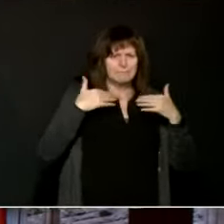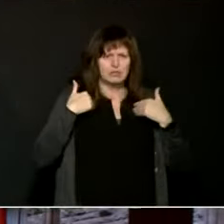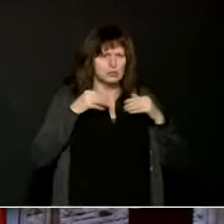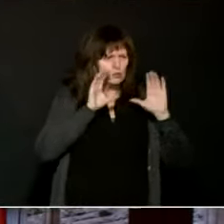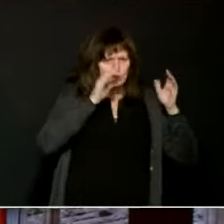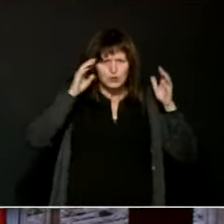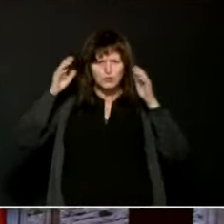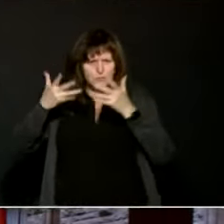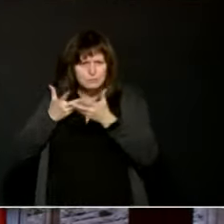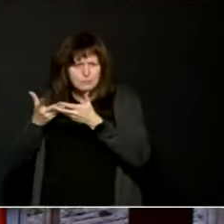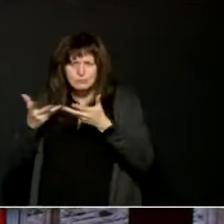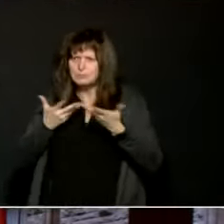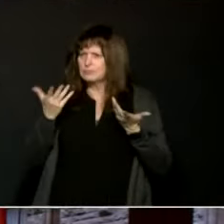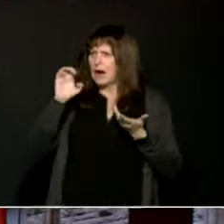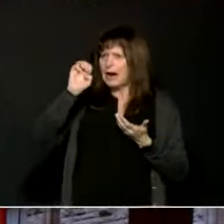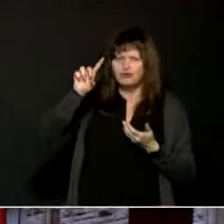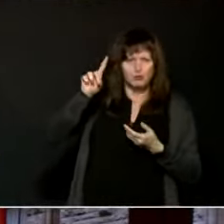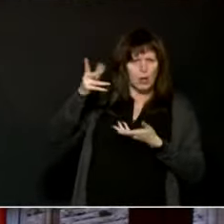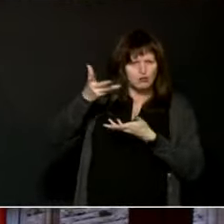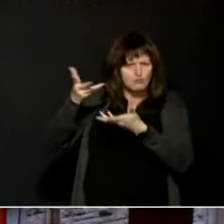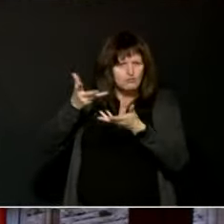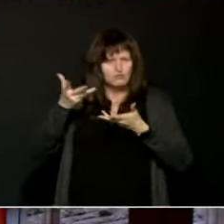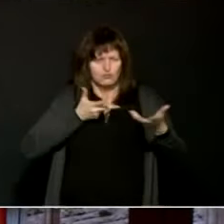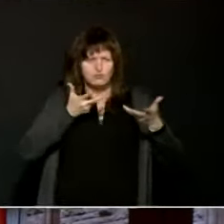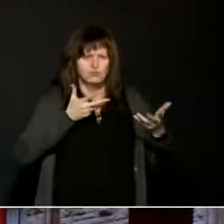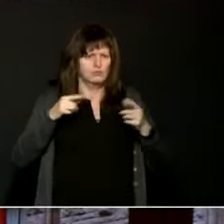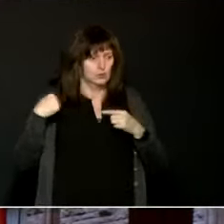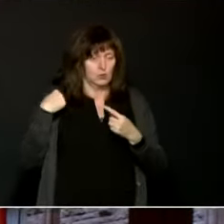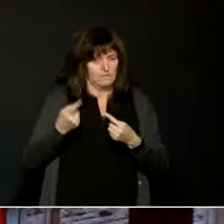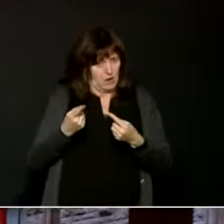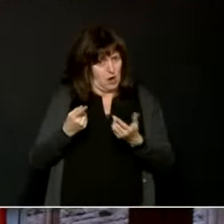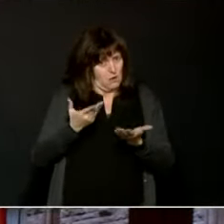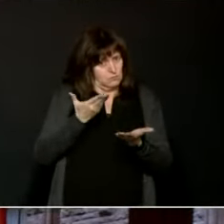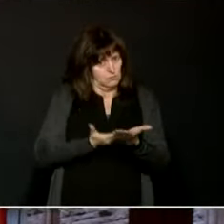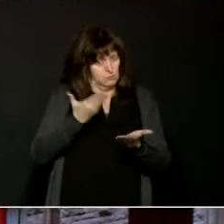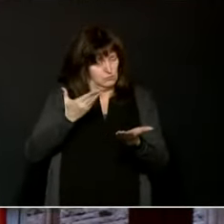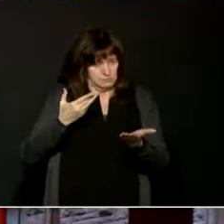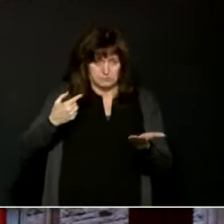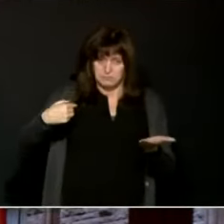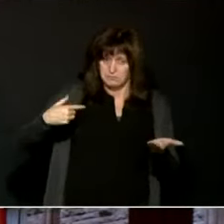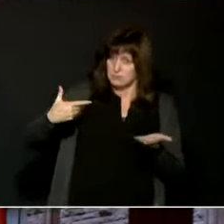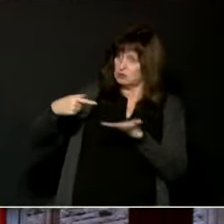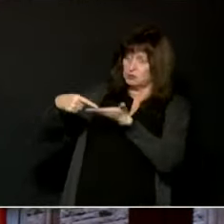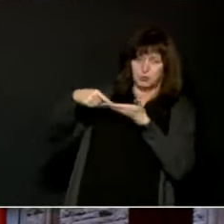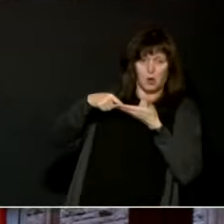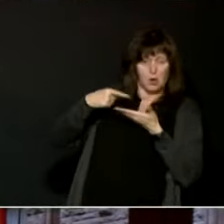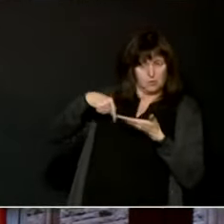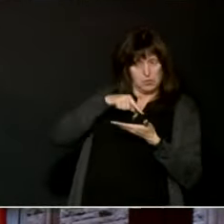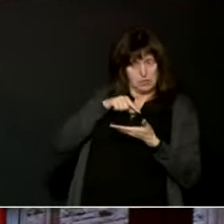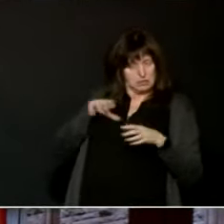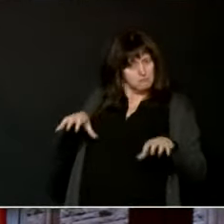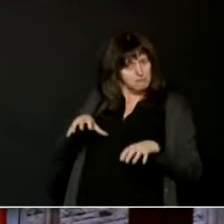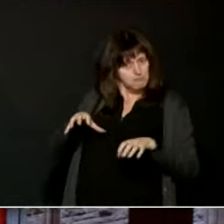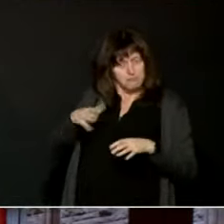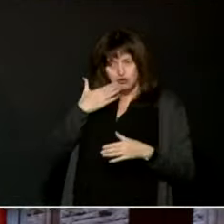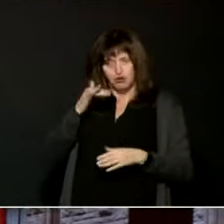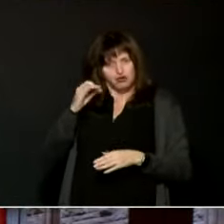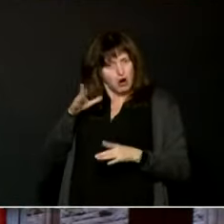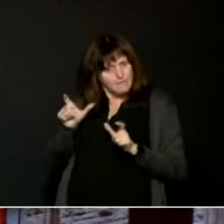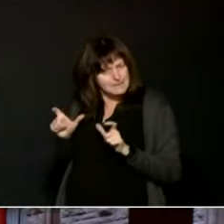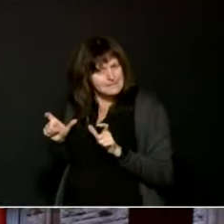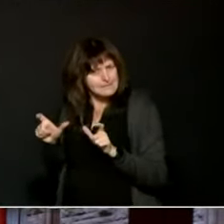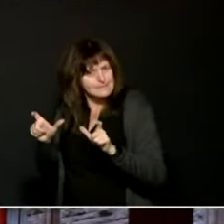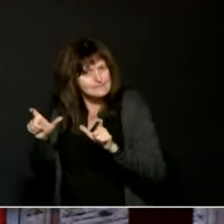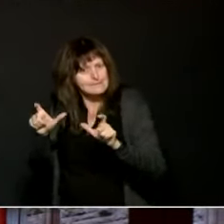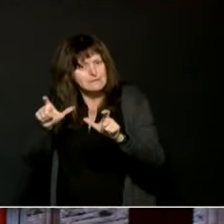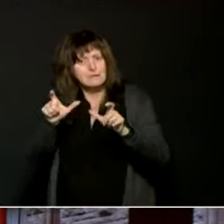that we are doing a good job of keeping it at bay. It is becoming more and more challenging. There's more community spread. And that's our message,